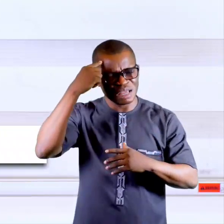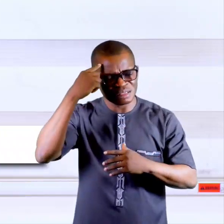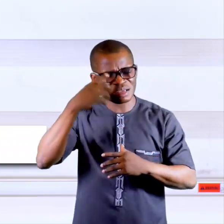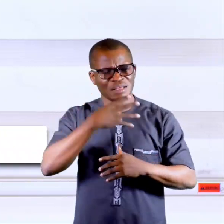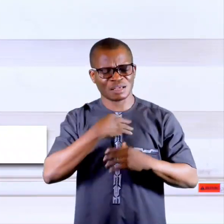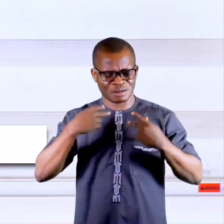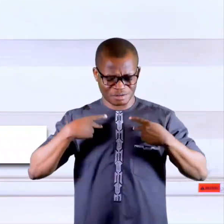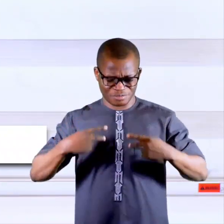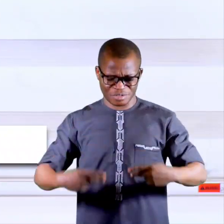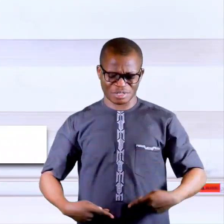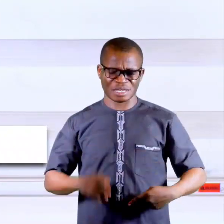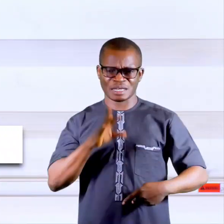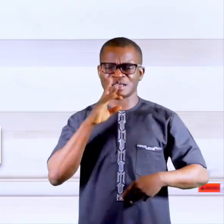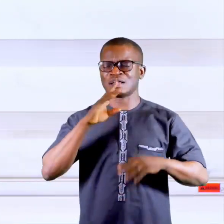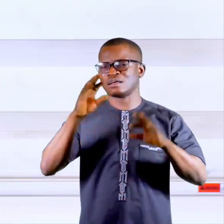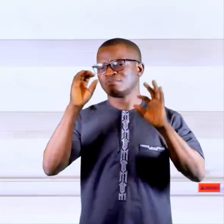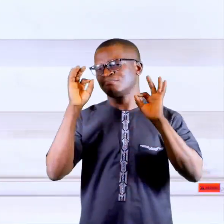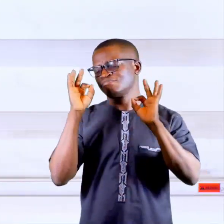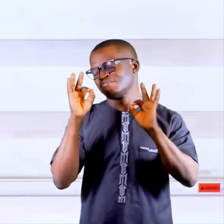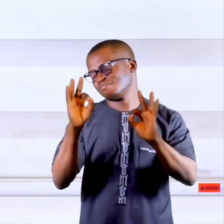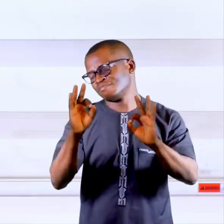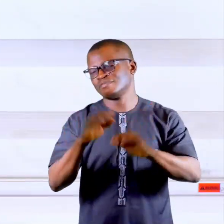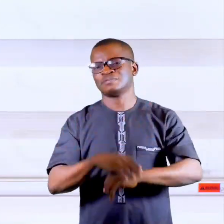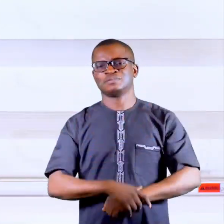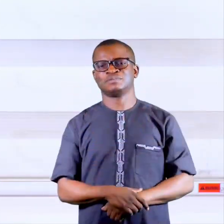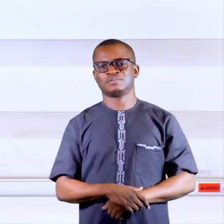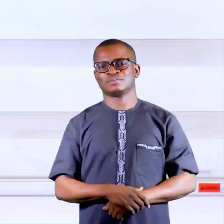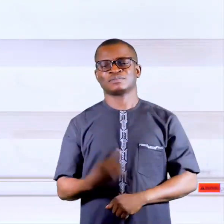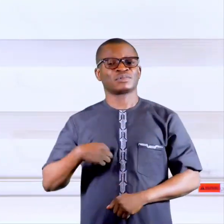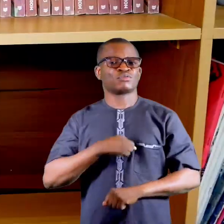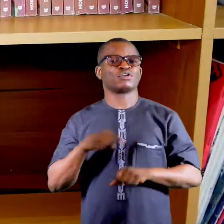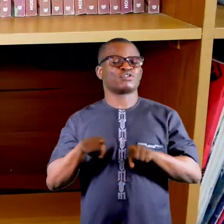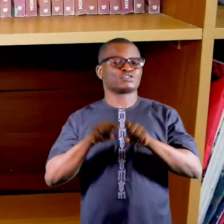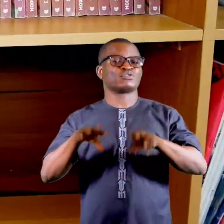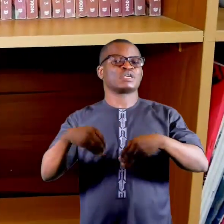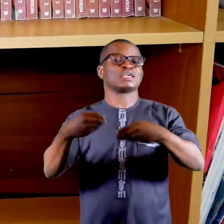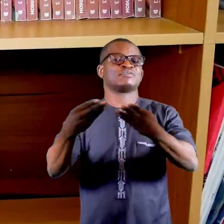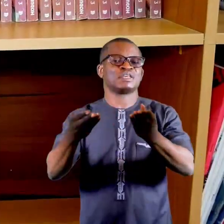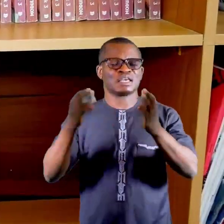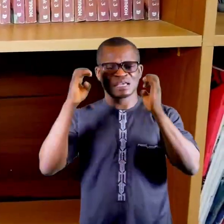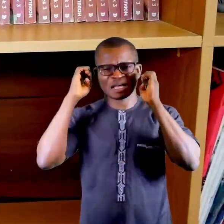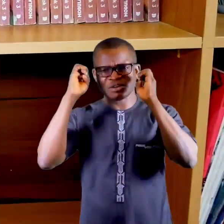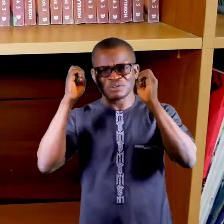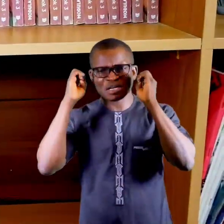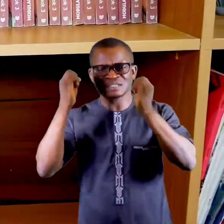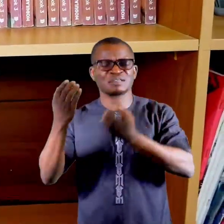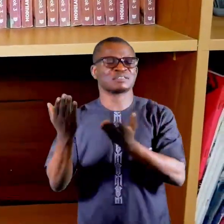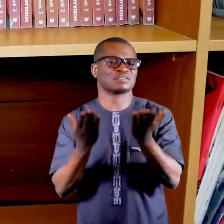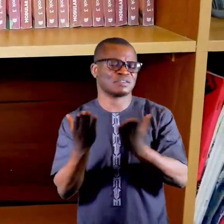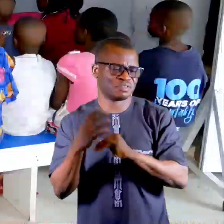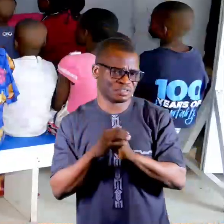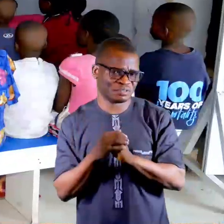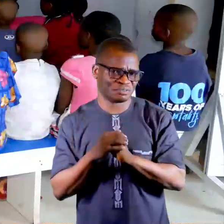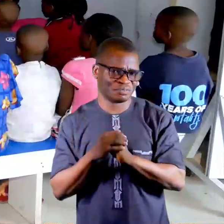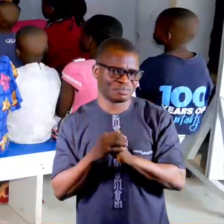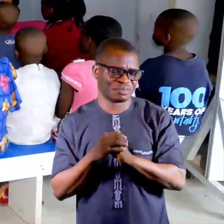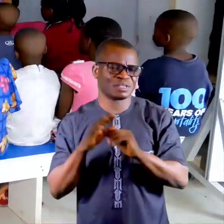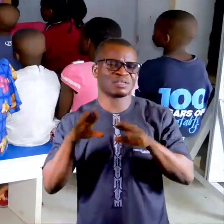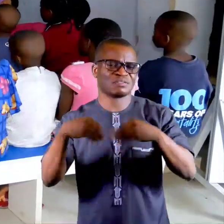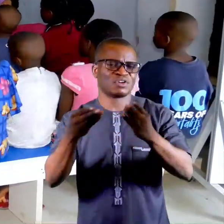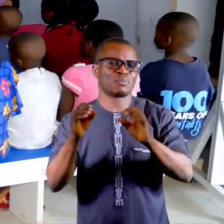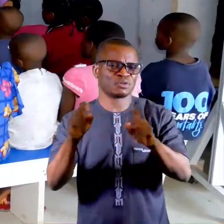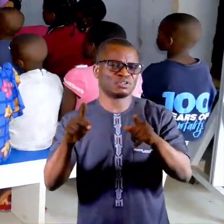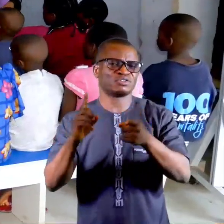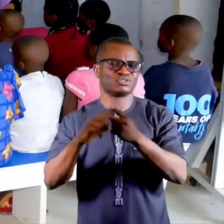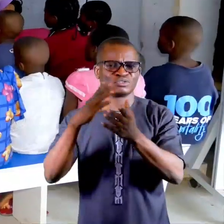physically that they are okay. We also offer educational services and the opportunity